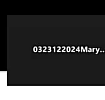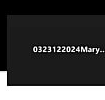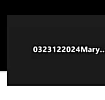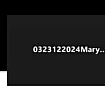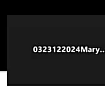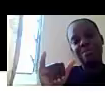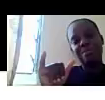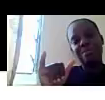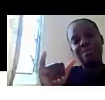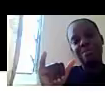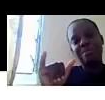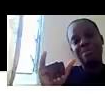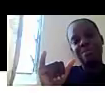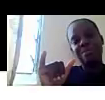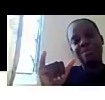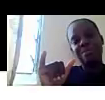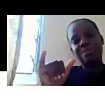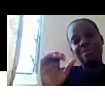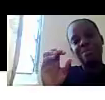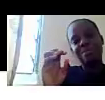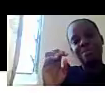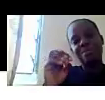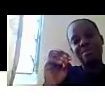Some people are able to spell it well.